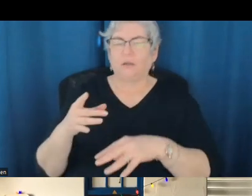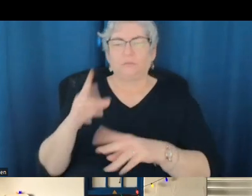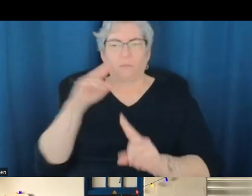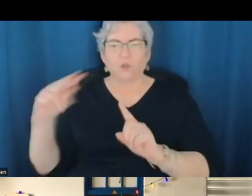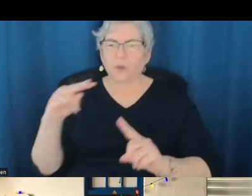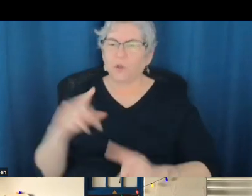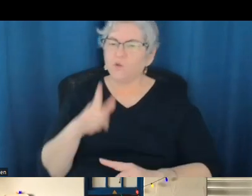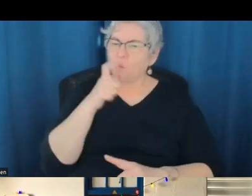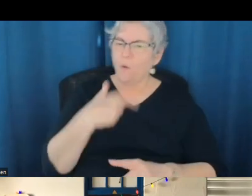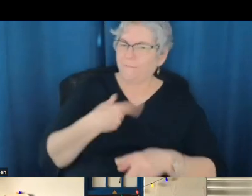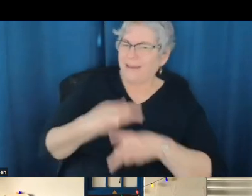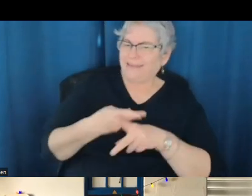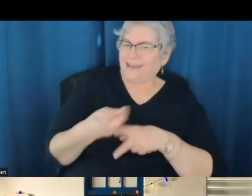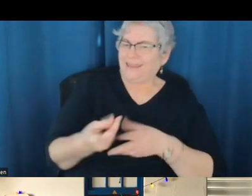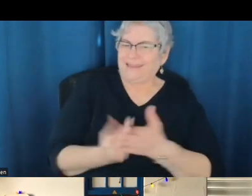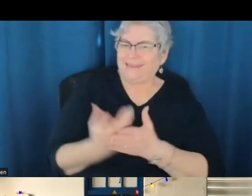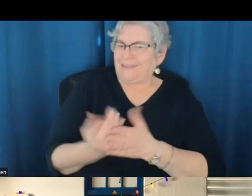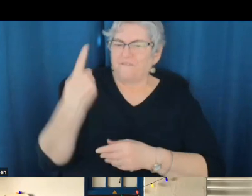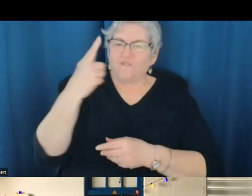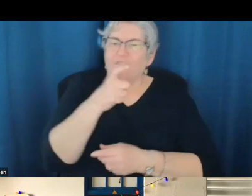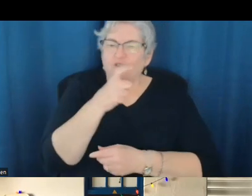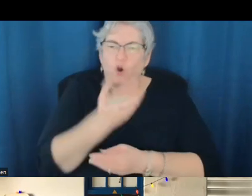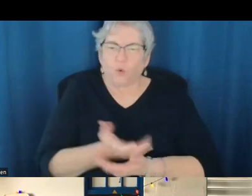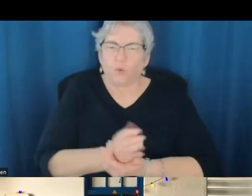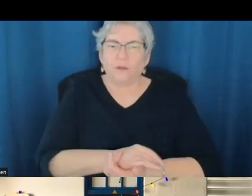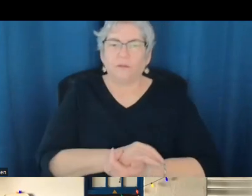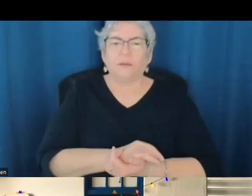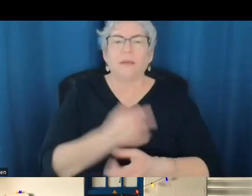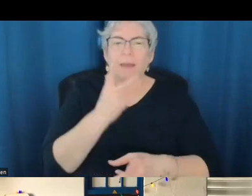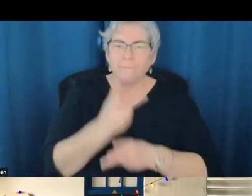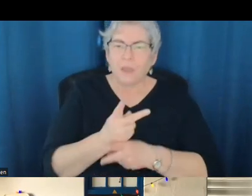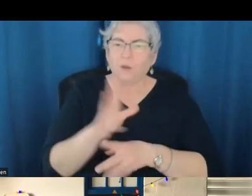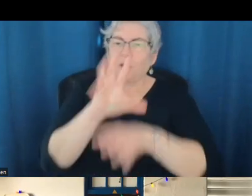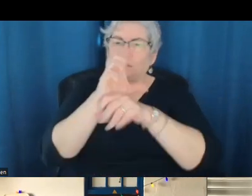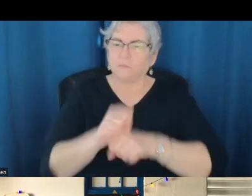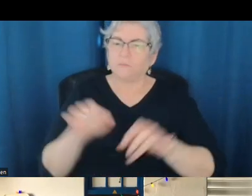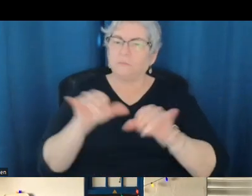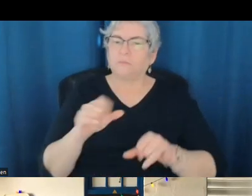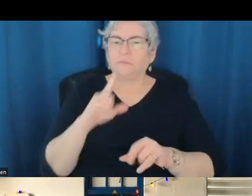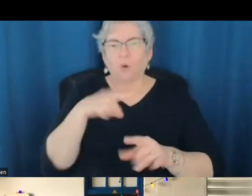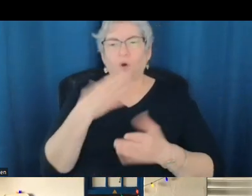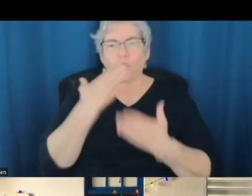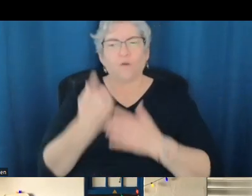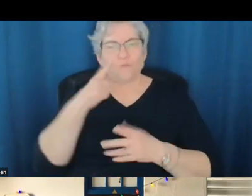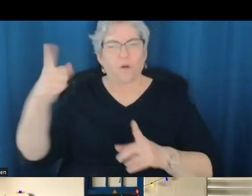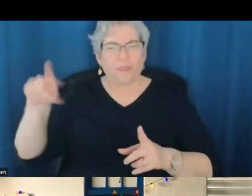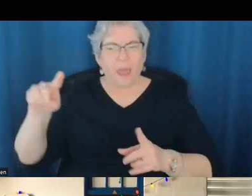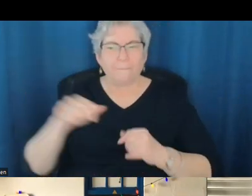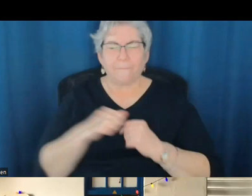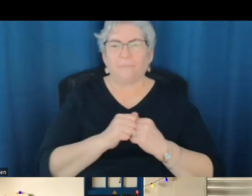who else am I managing the landscape for? Make your practices most attractive to them.